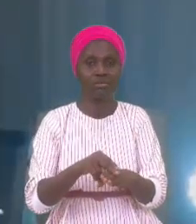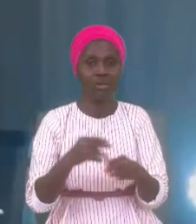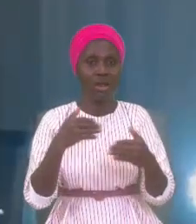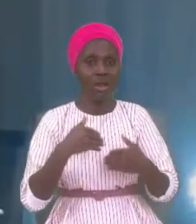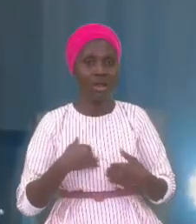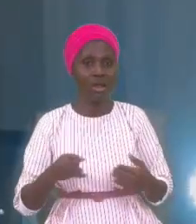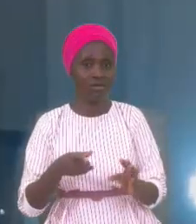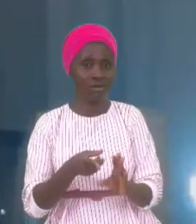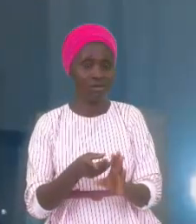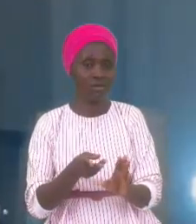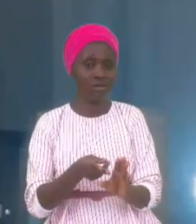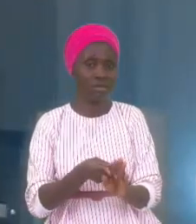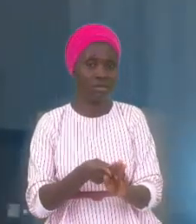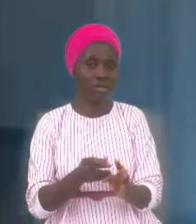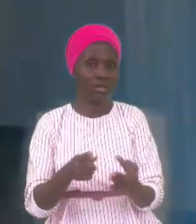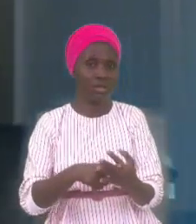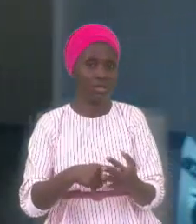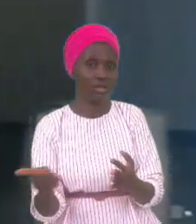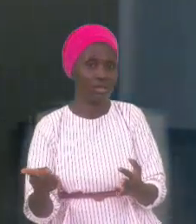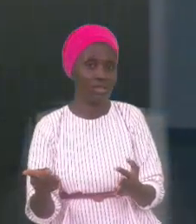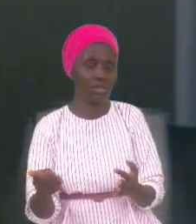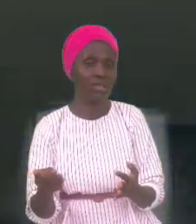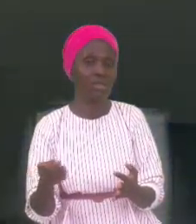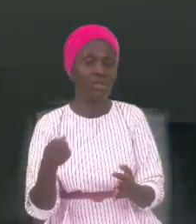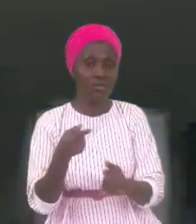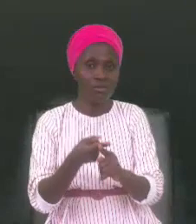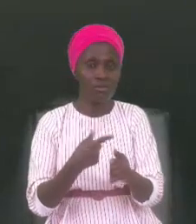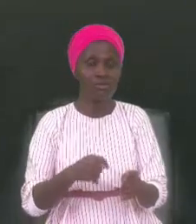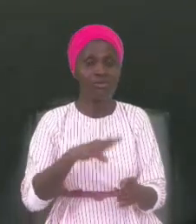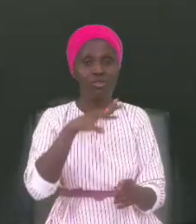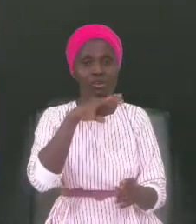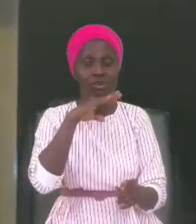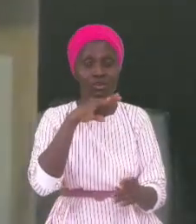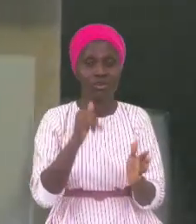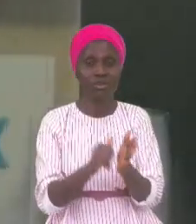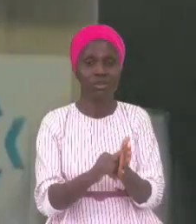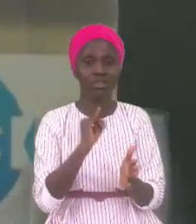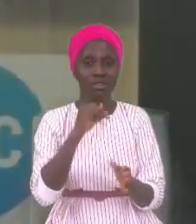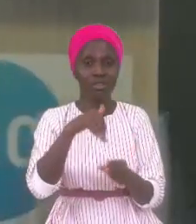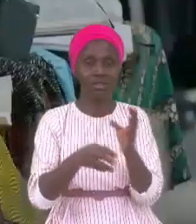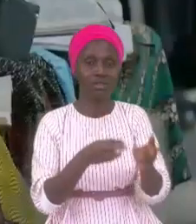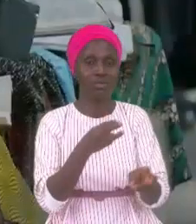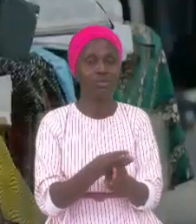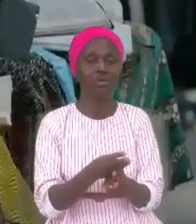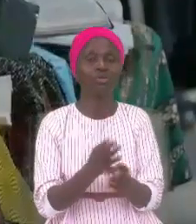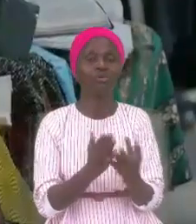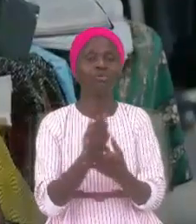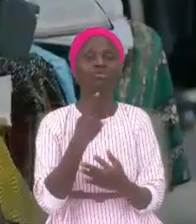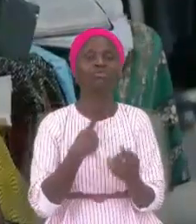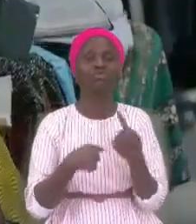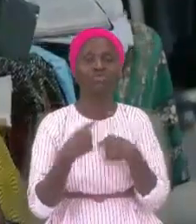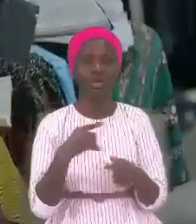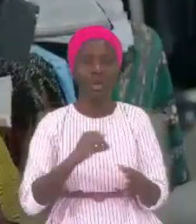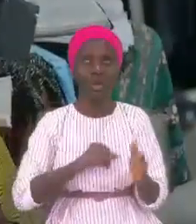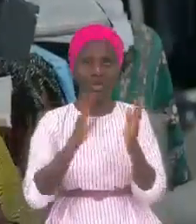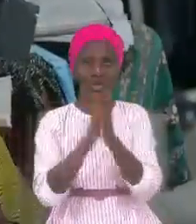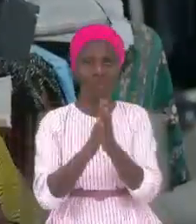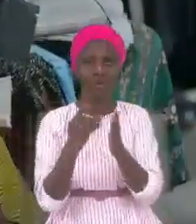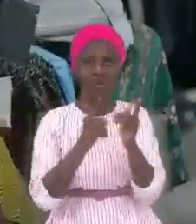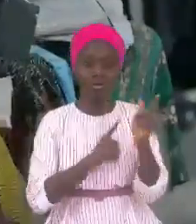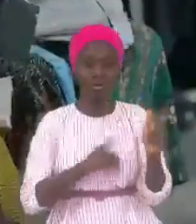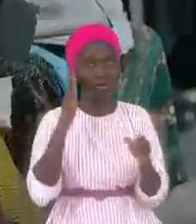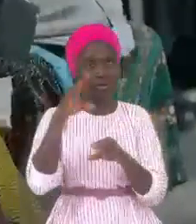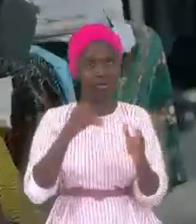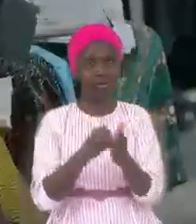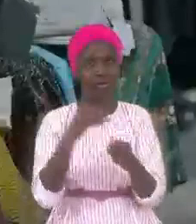corruption that is in the world through lust. I pray I'll do it for everyone in Jesus' name. And the preachers will not only preach,